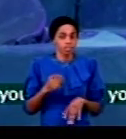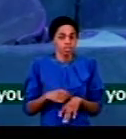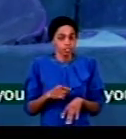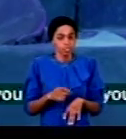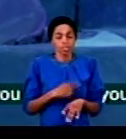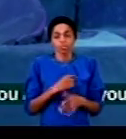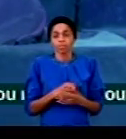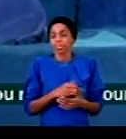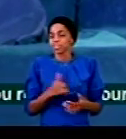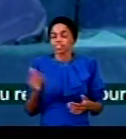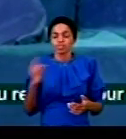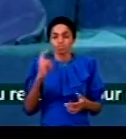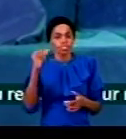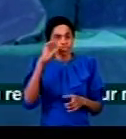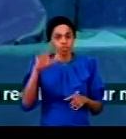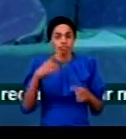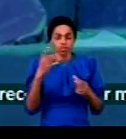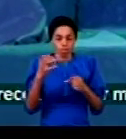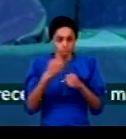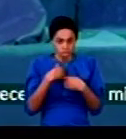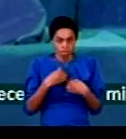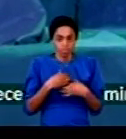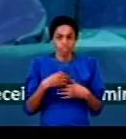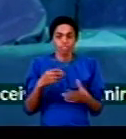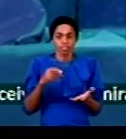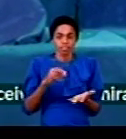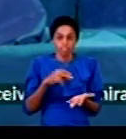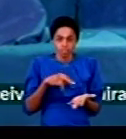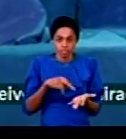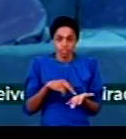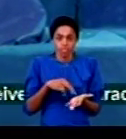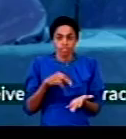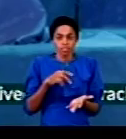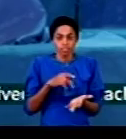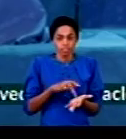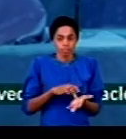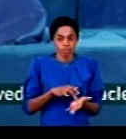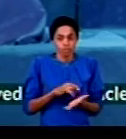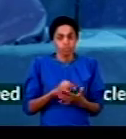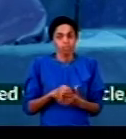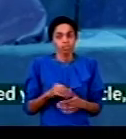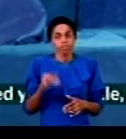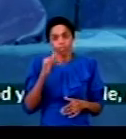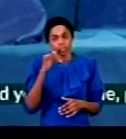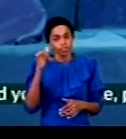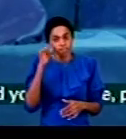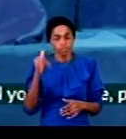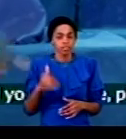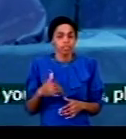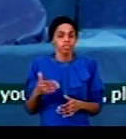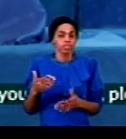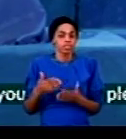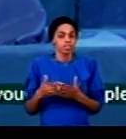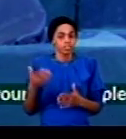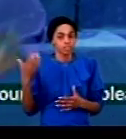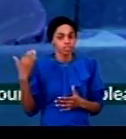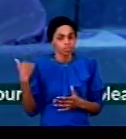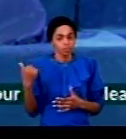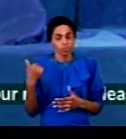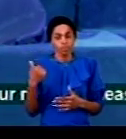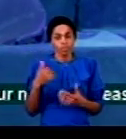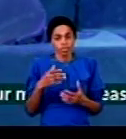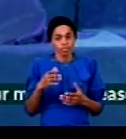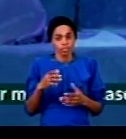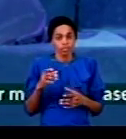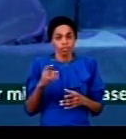in bitter tears. I told God it would be a slap on my face that after attending GCK for 6 days, and I still go back and still take the